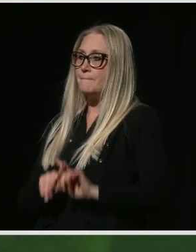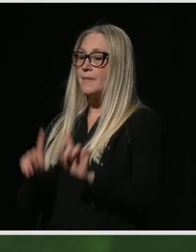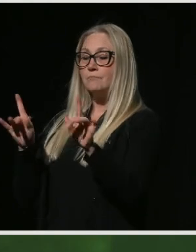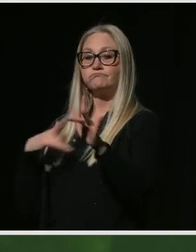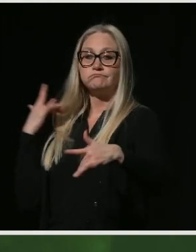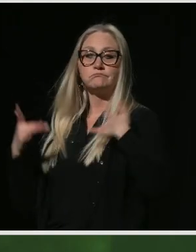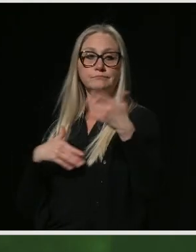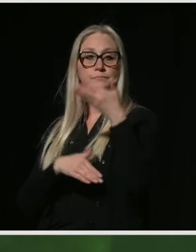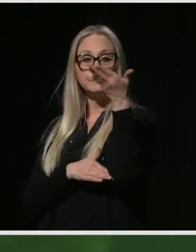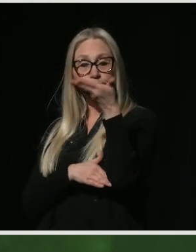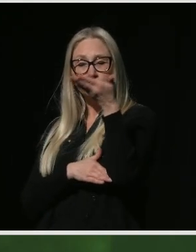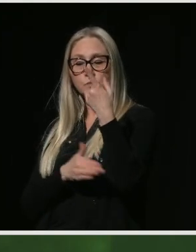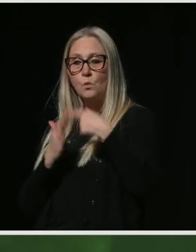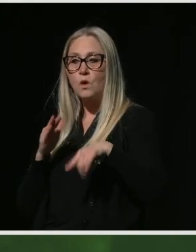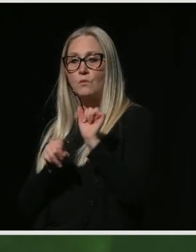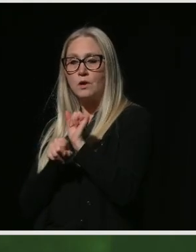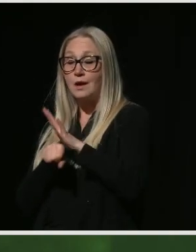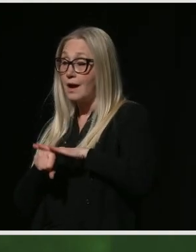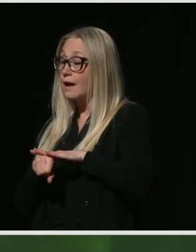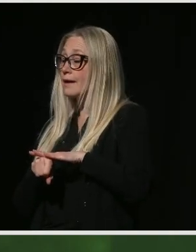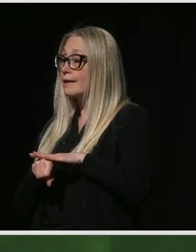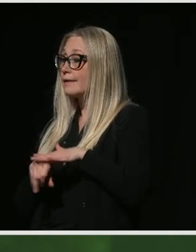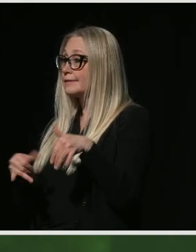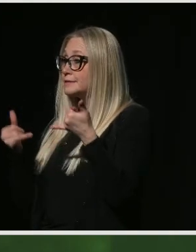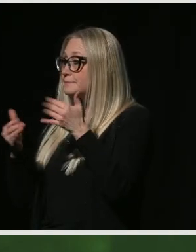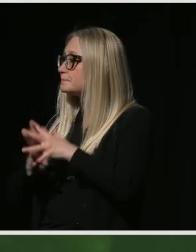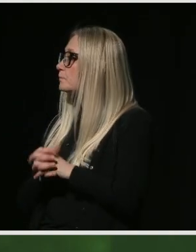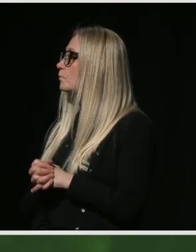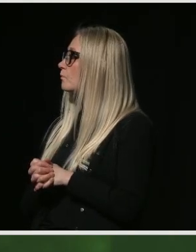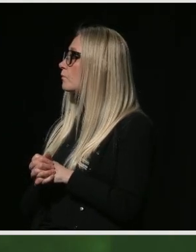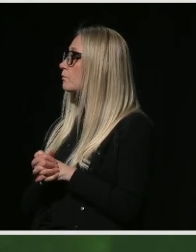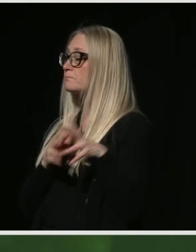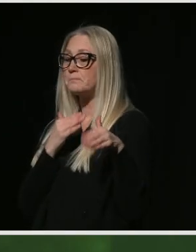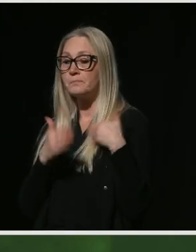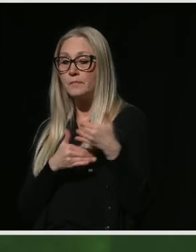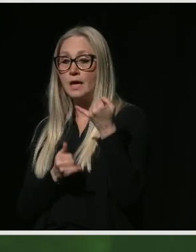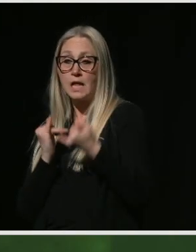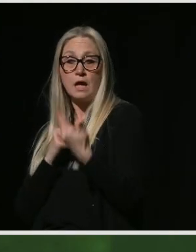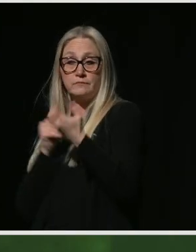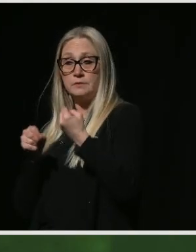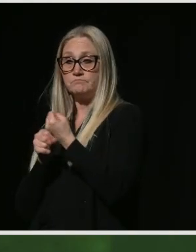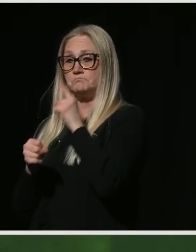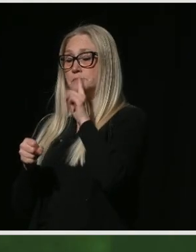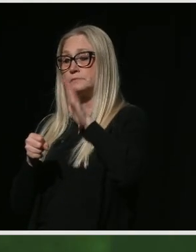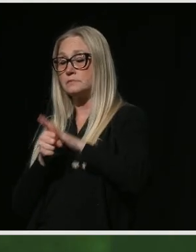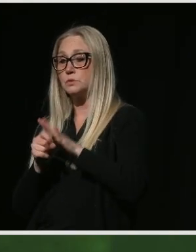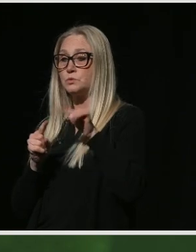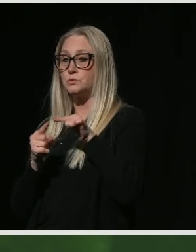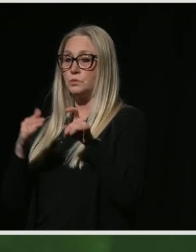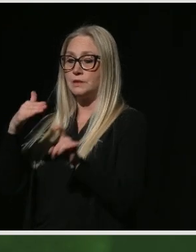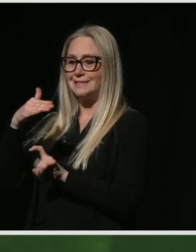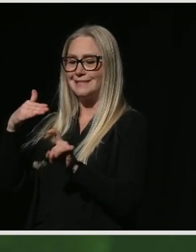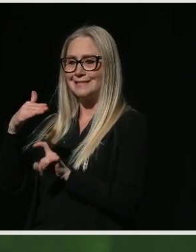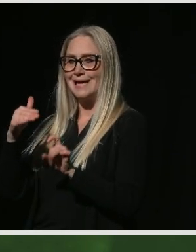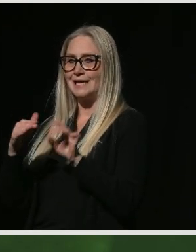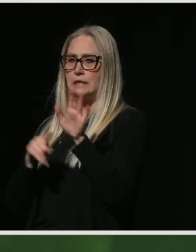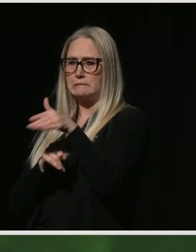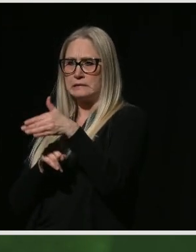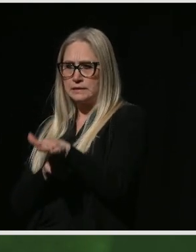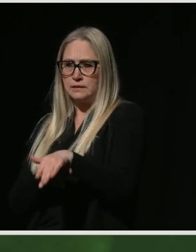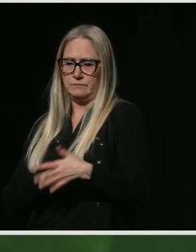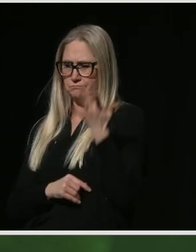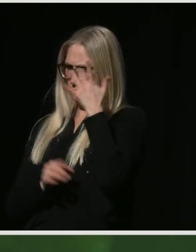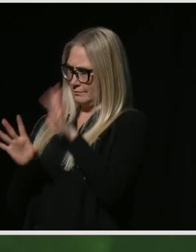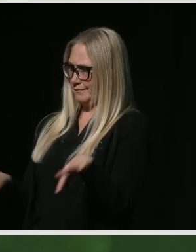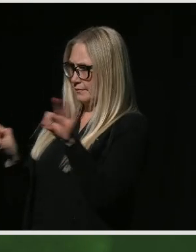excited to present what we're working on at Picketa Systems. Over the last 5 years, we've been dedicated to scanning leaves. Why